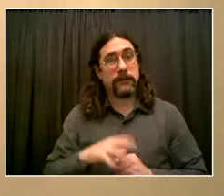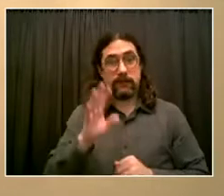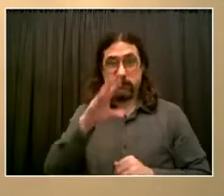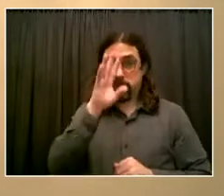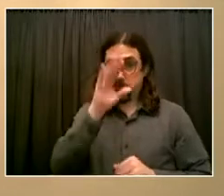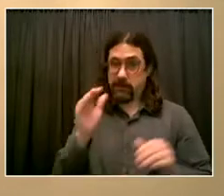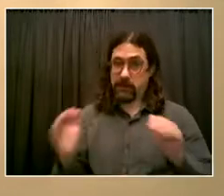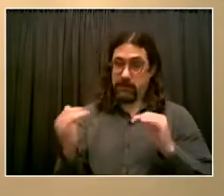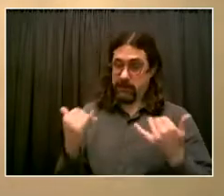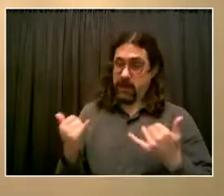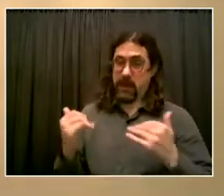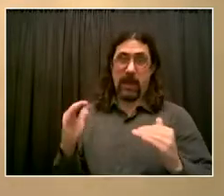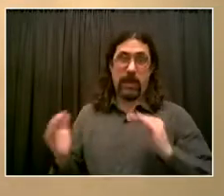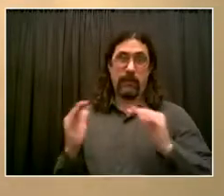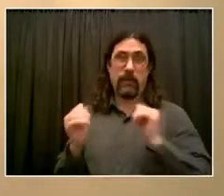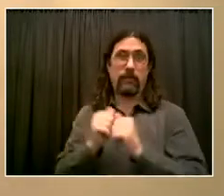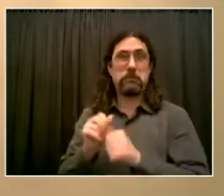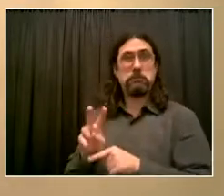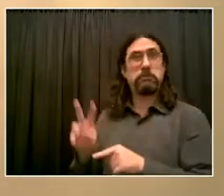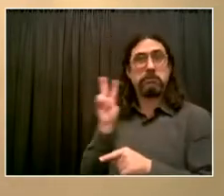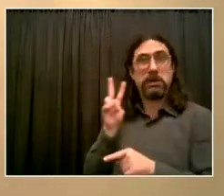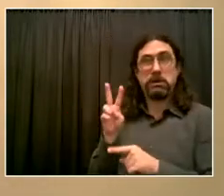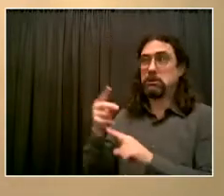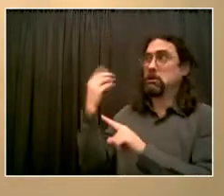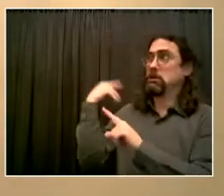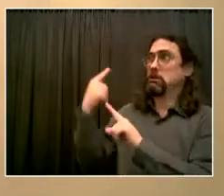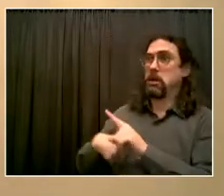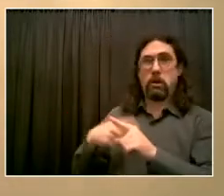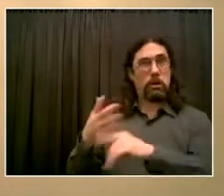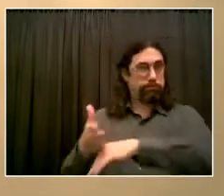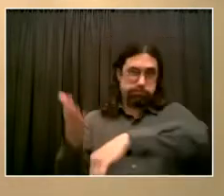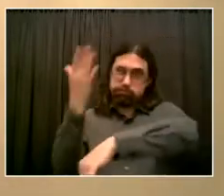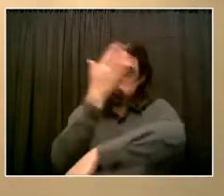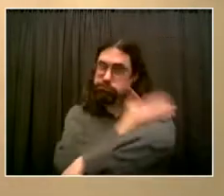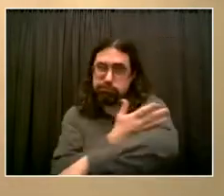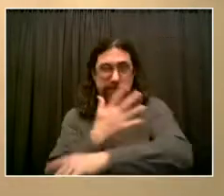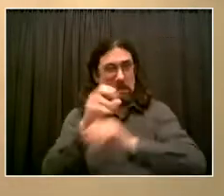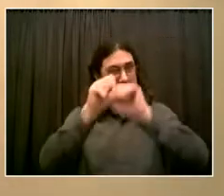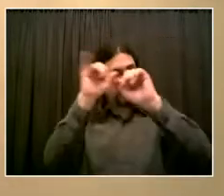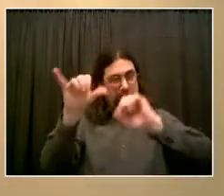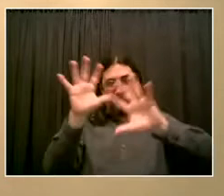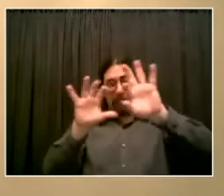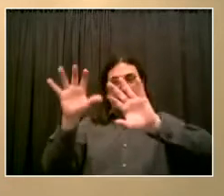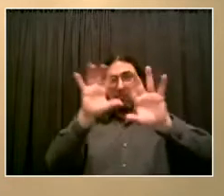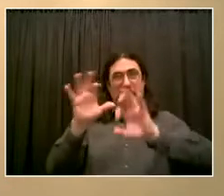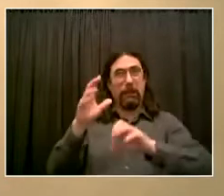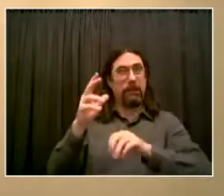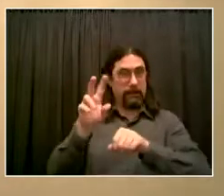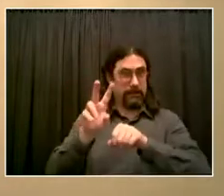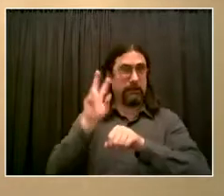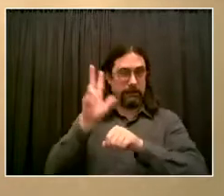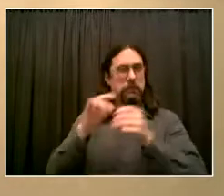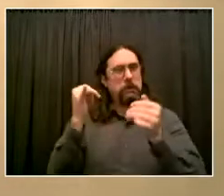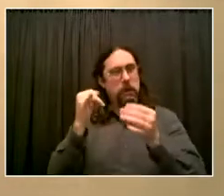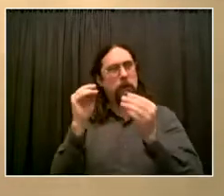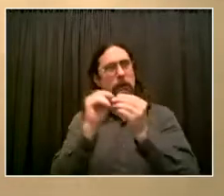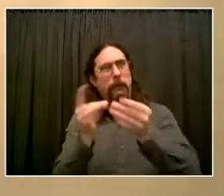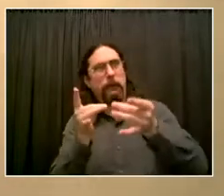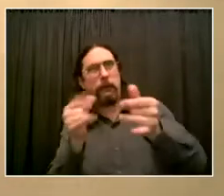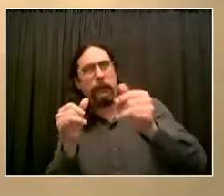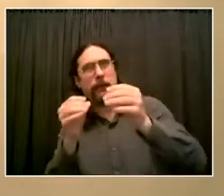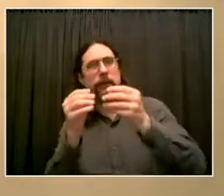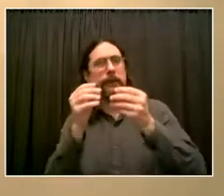book an appointment, but language access, ensuring that it is available to New Yorkers